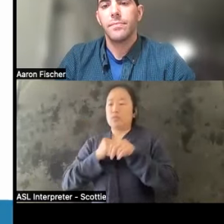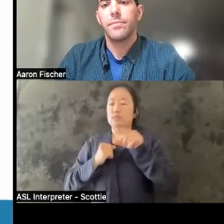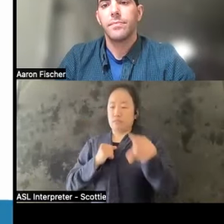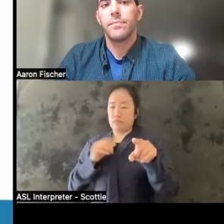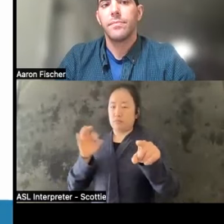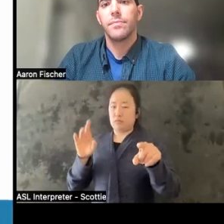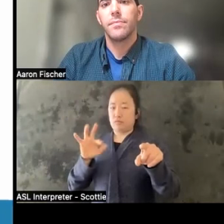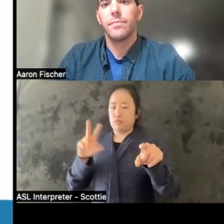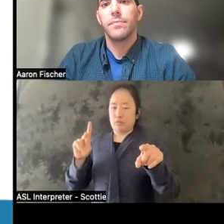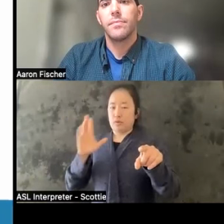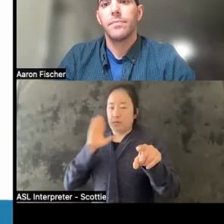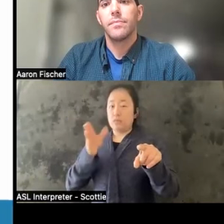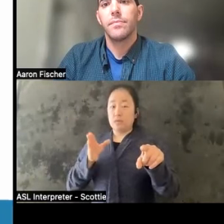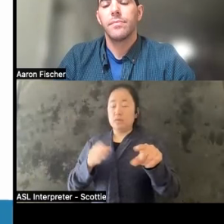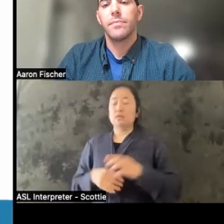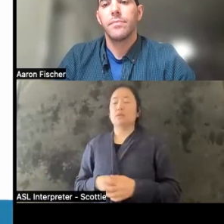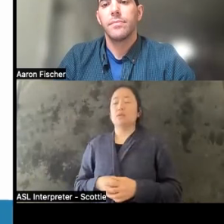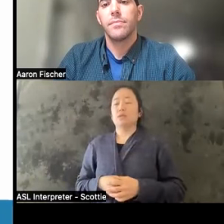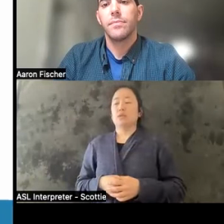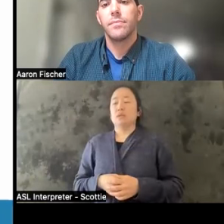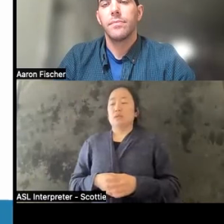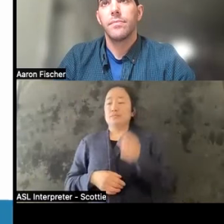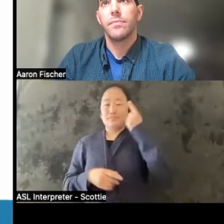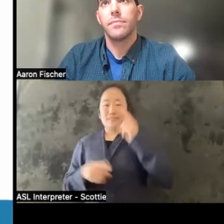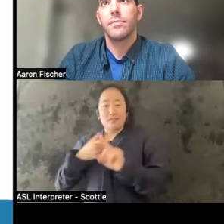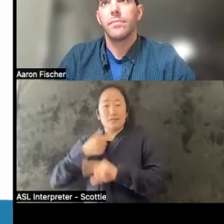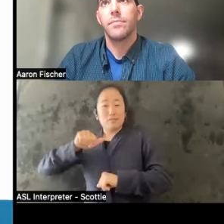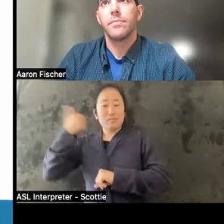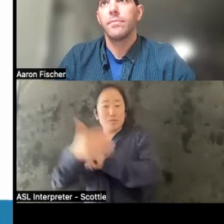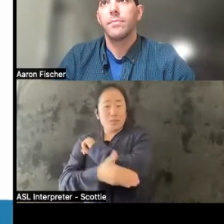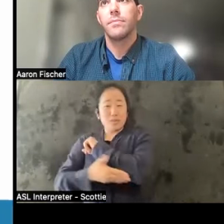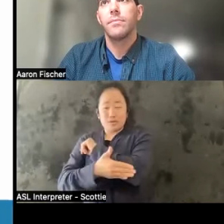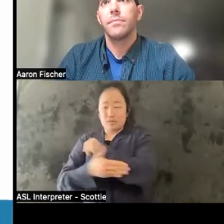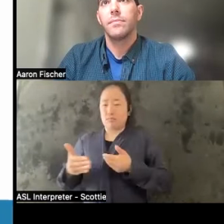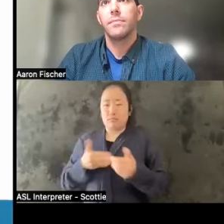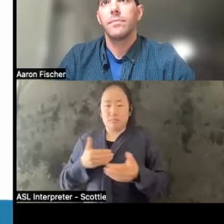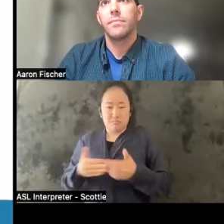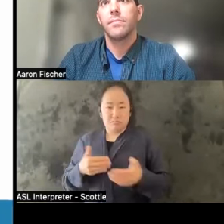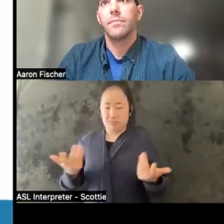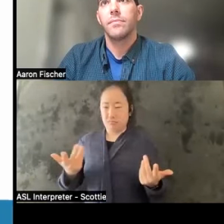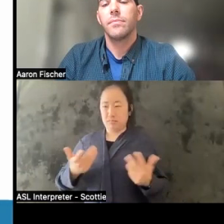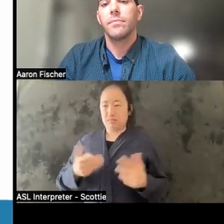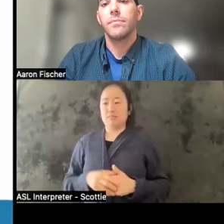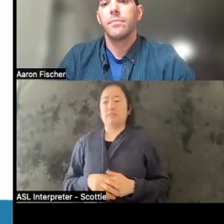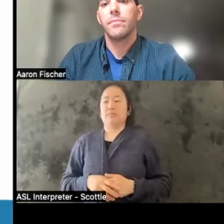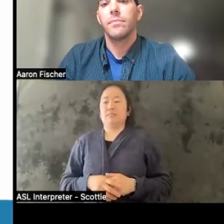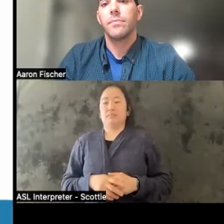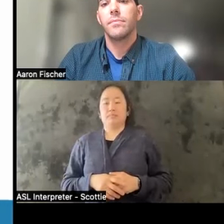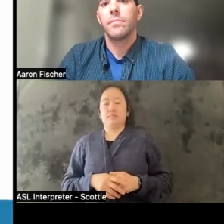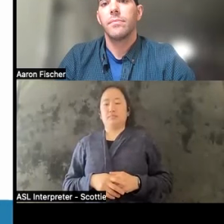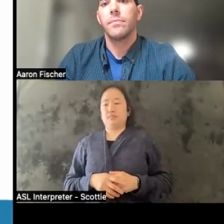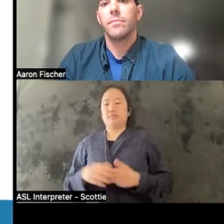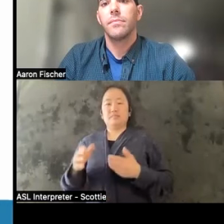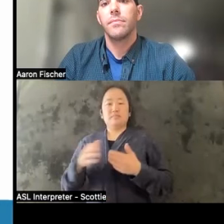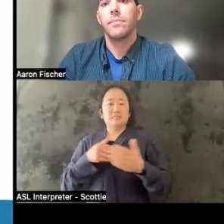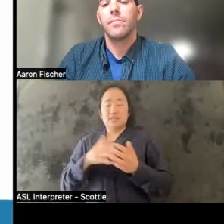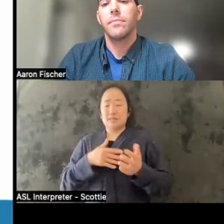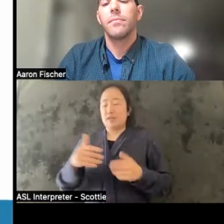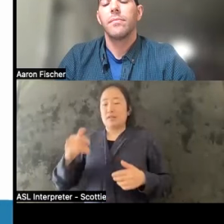he is an immigrant, whether he's outside of legal status or